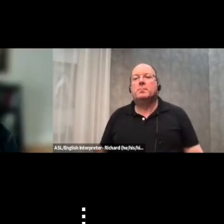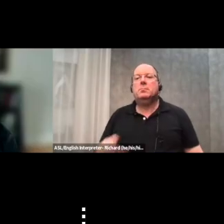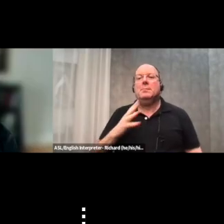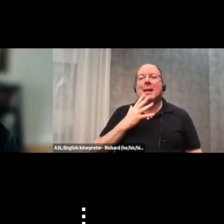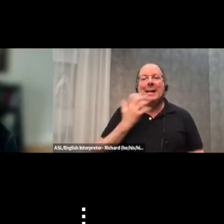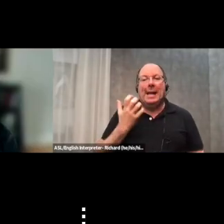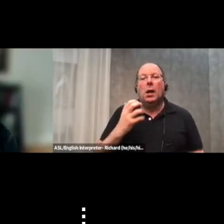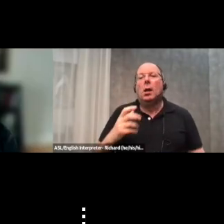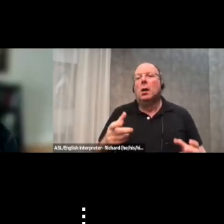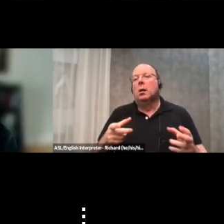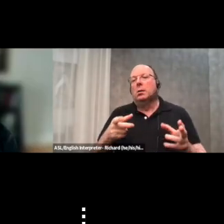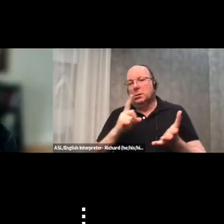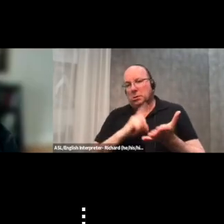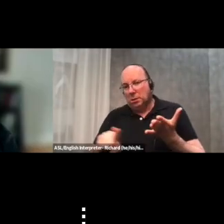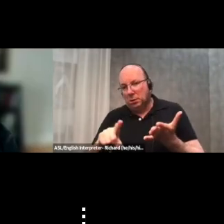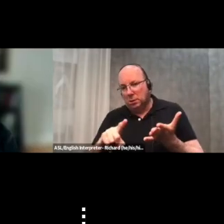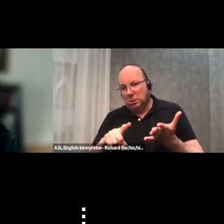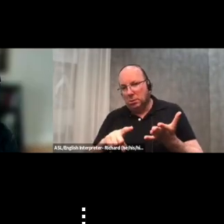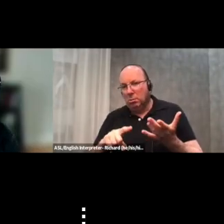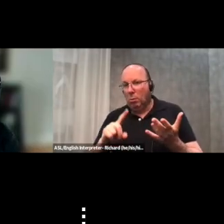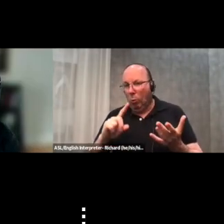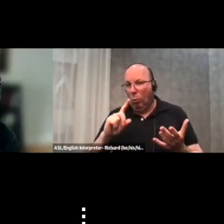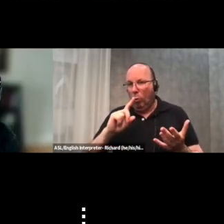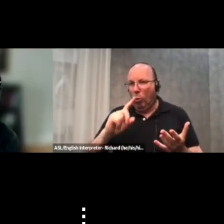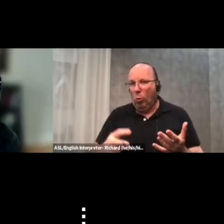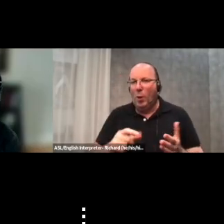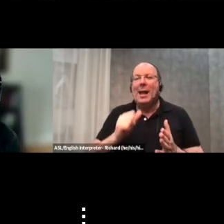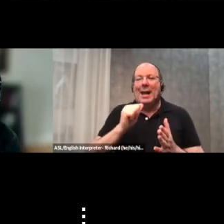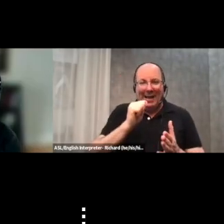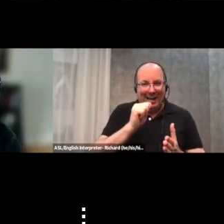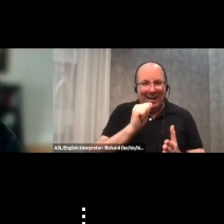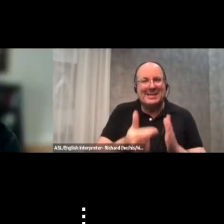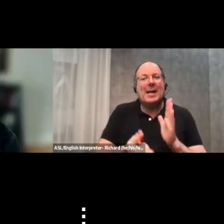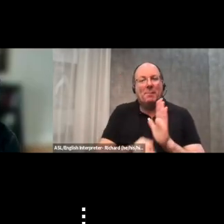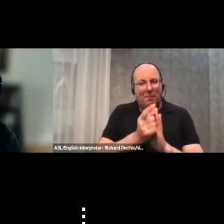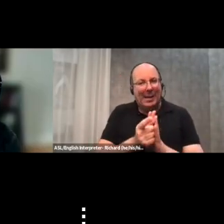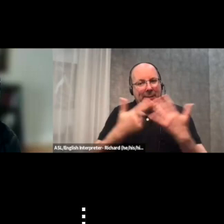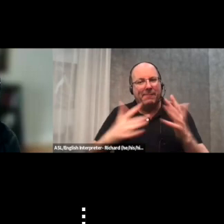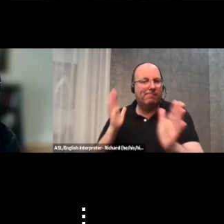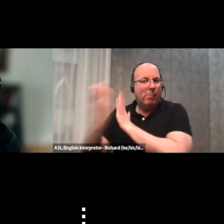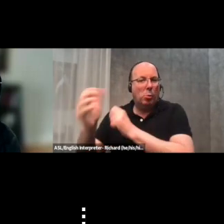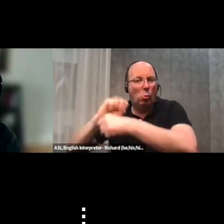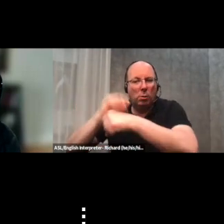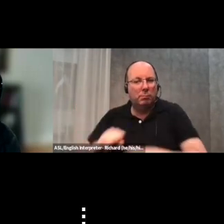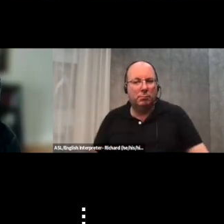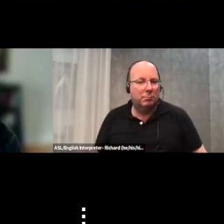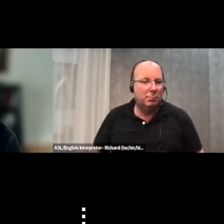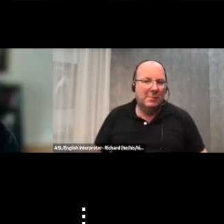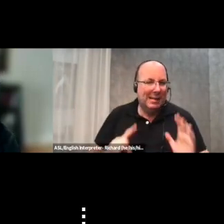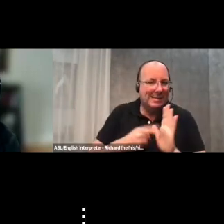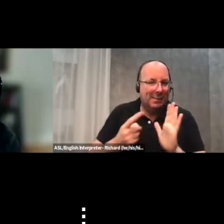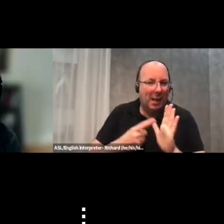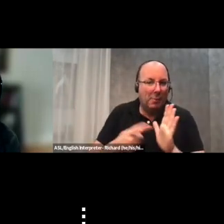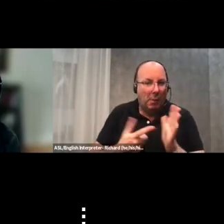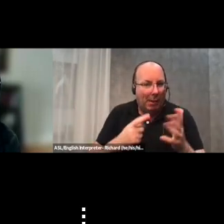in general, we want to make sure it's not like, okay, let's do this in 10 minutes and then we're going to work. I mean, maybe sometimes that'll happen. That's what